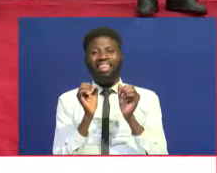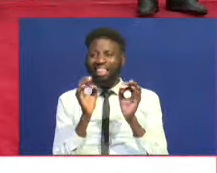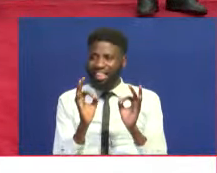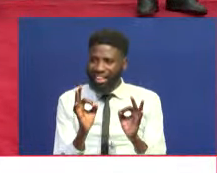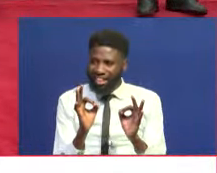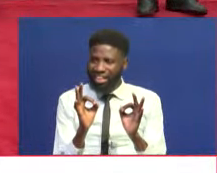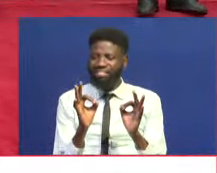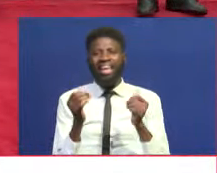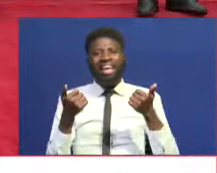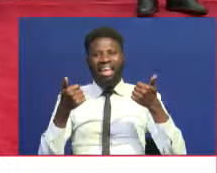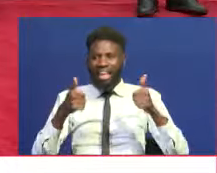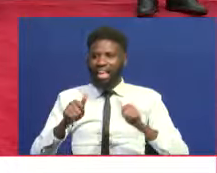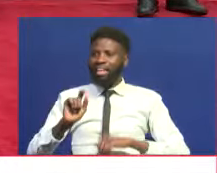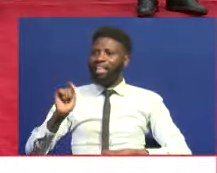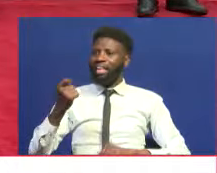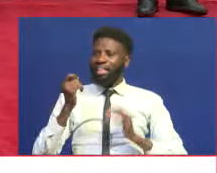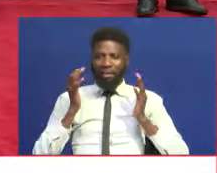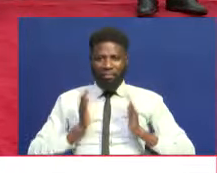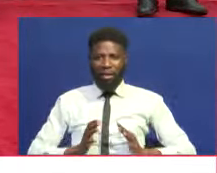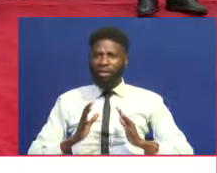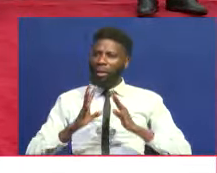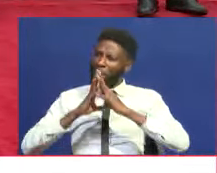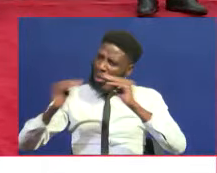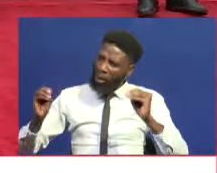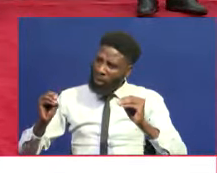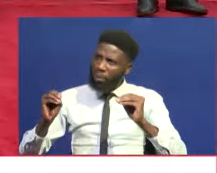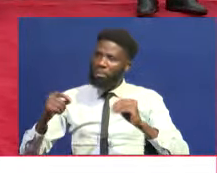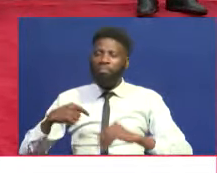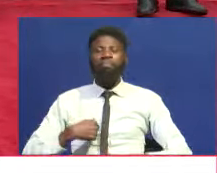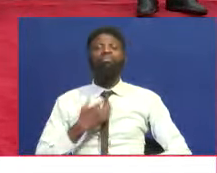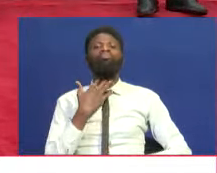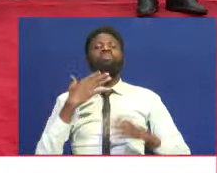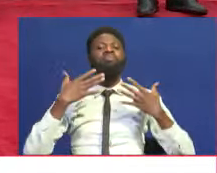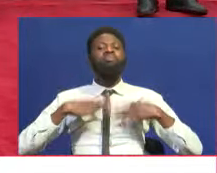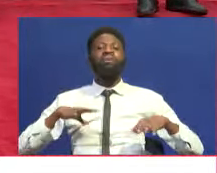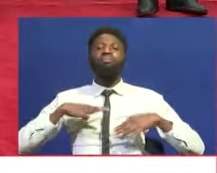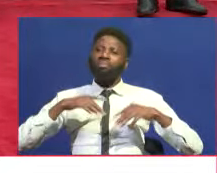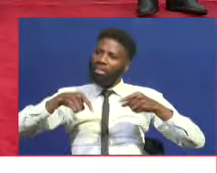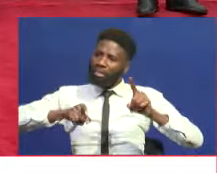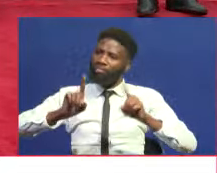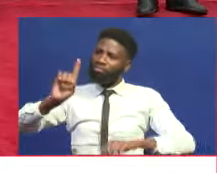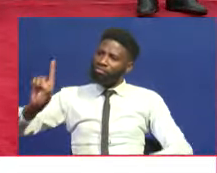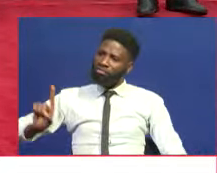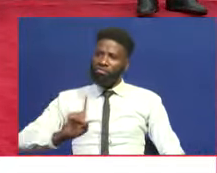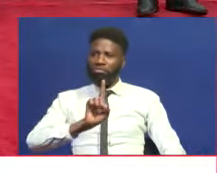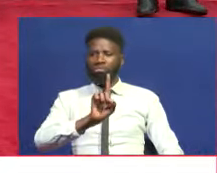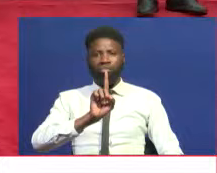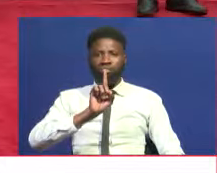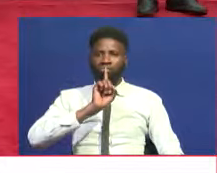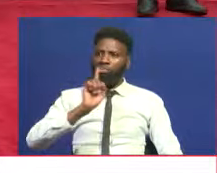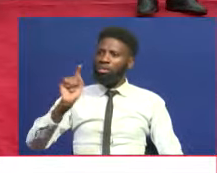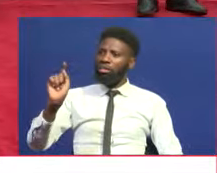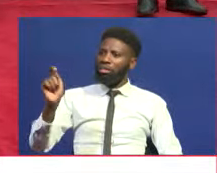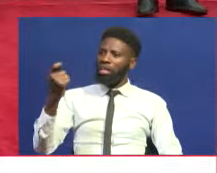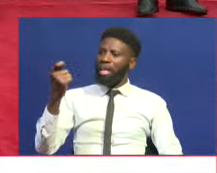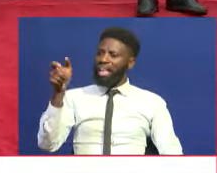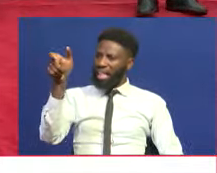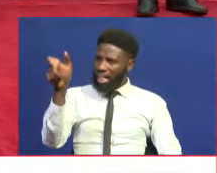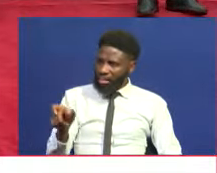who has disappeared, I want people to step forward and say, Kenyan so-and-so has